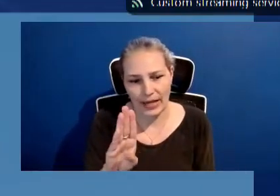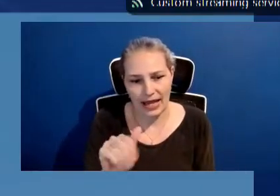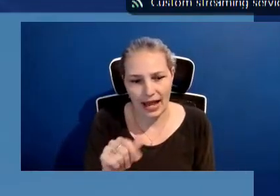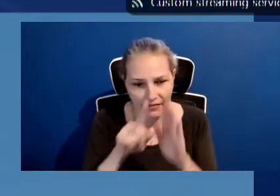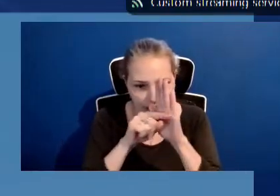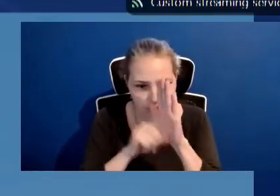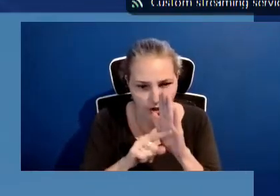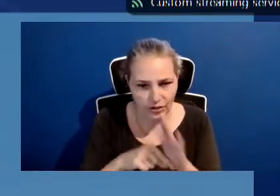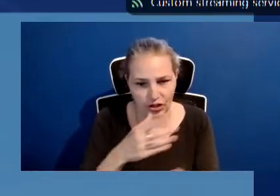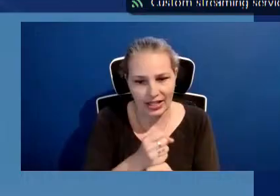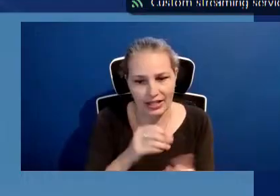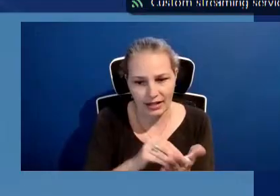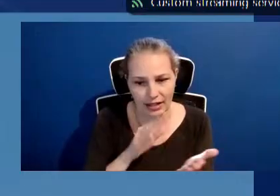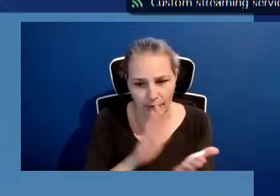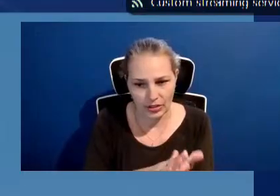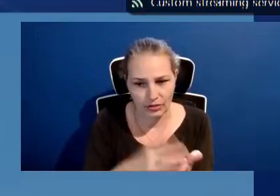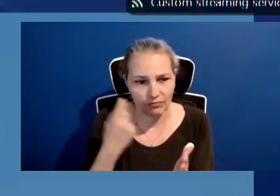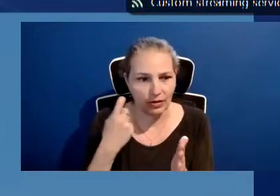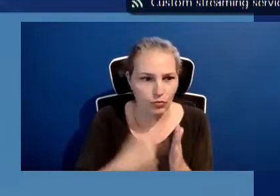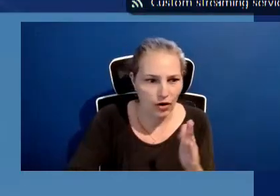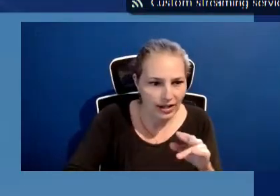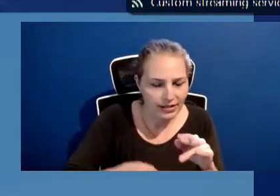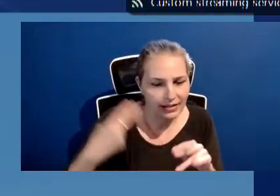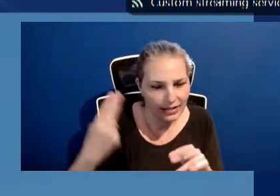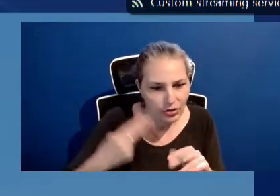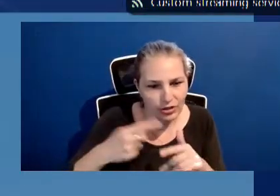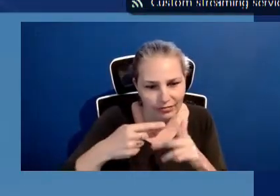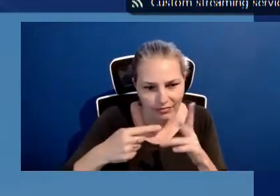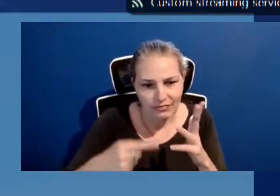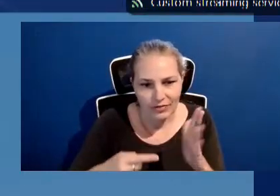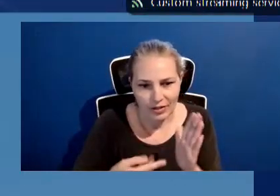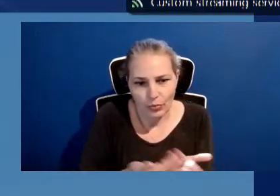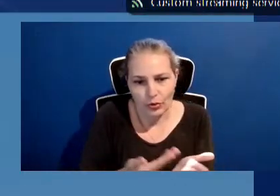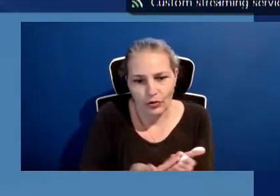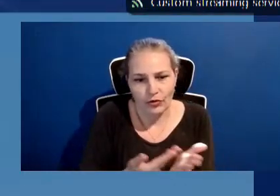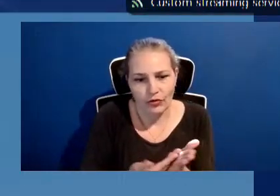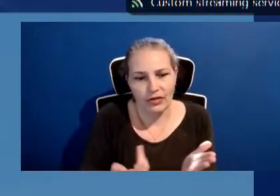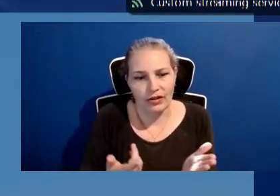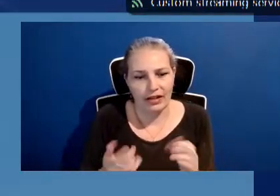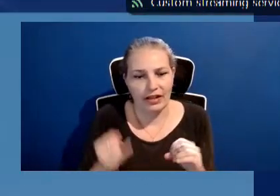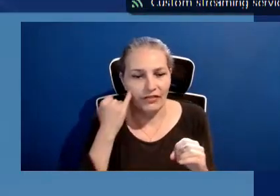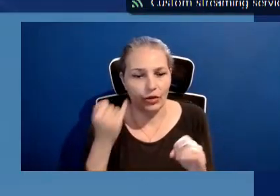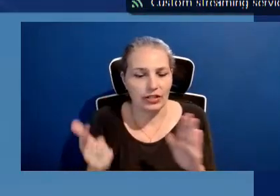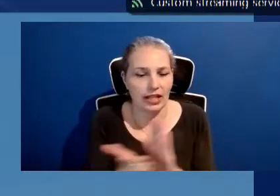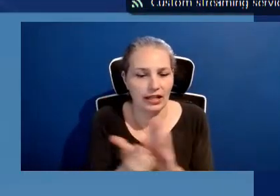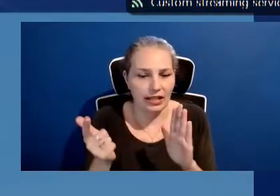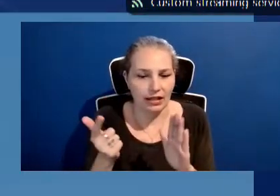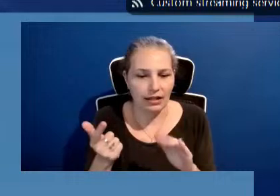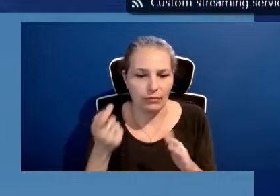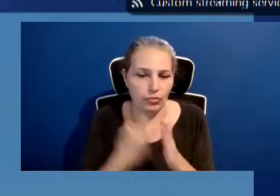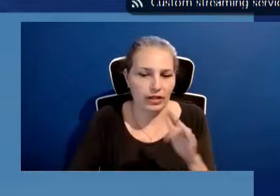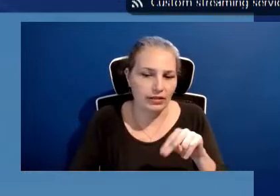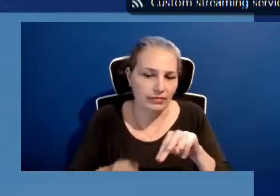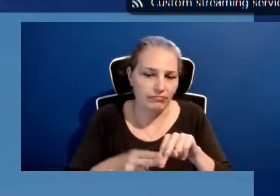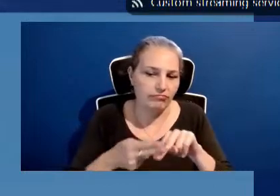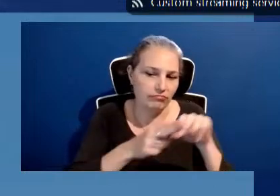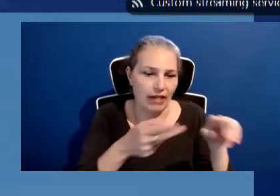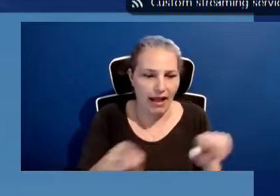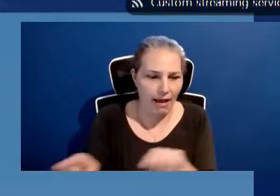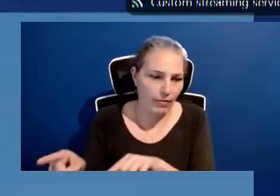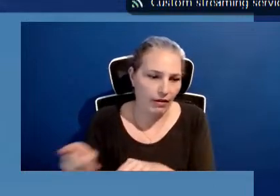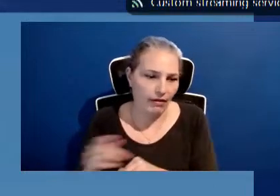of Supervisors will continue its commitment to further protect consumers from price gouging with a new motion